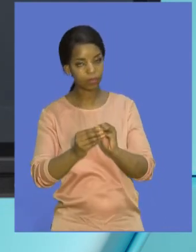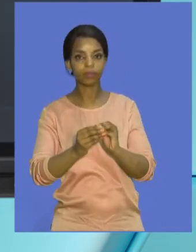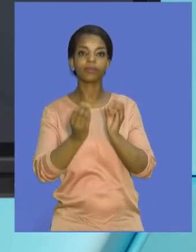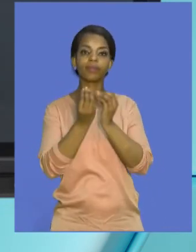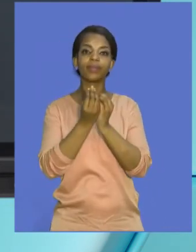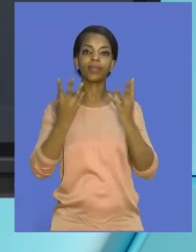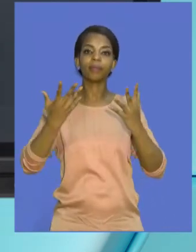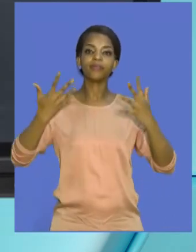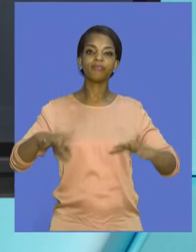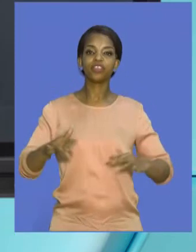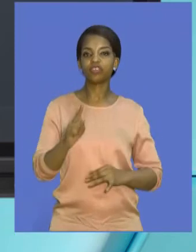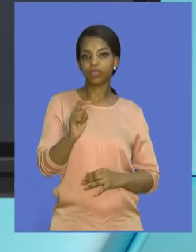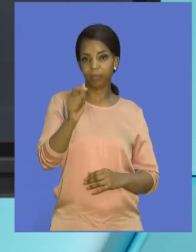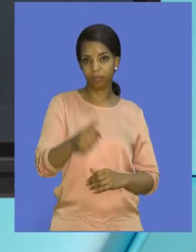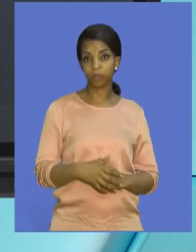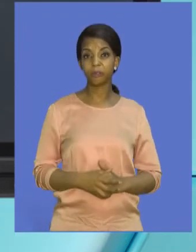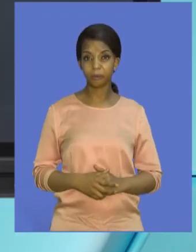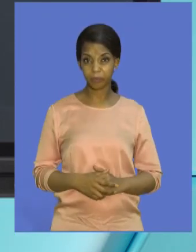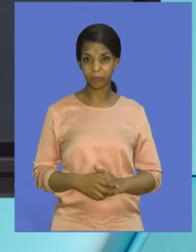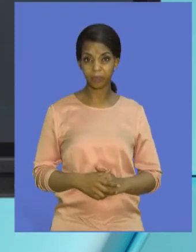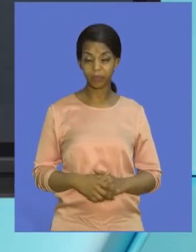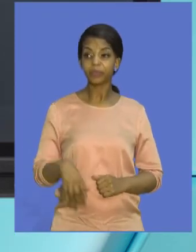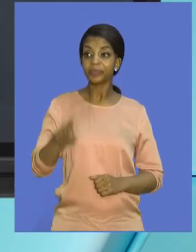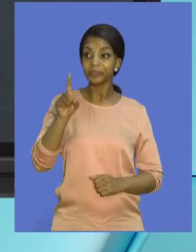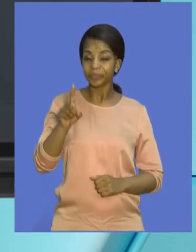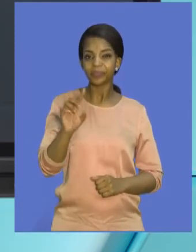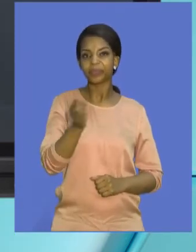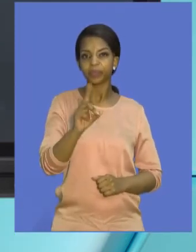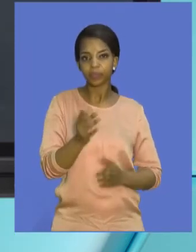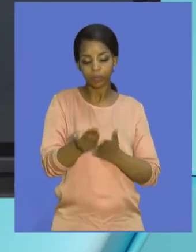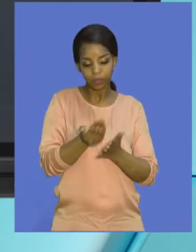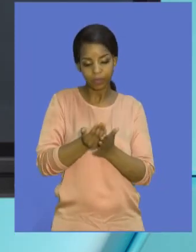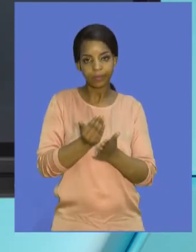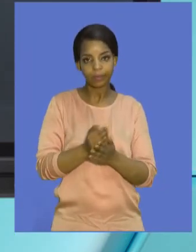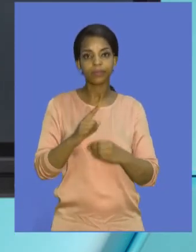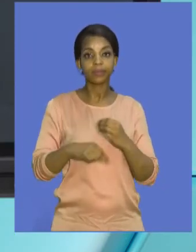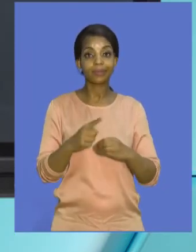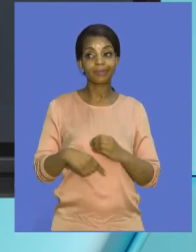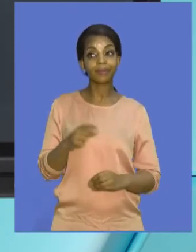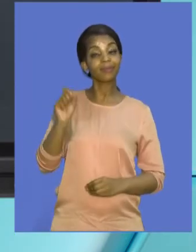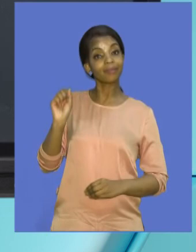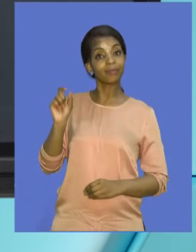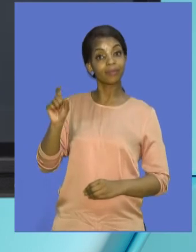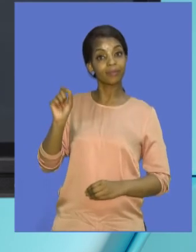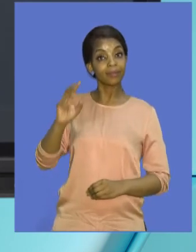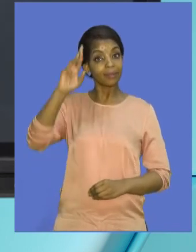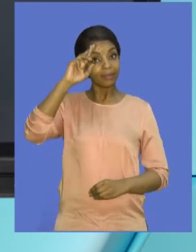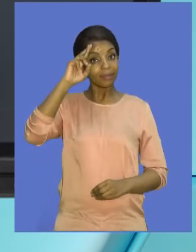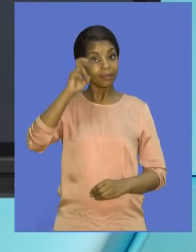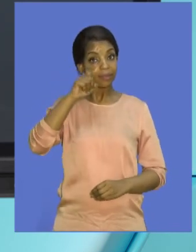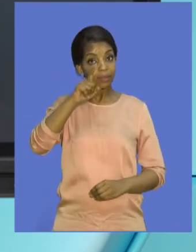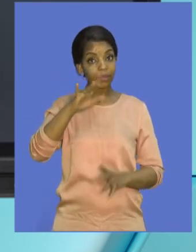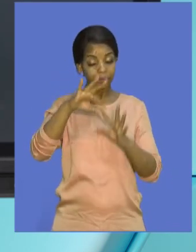manager. So that's what the concept of simple growth is all about. Remember, guys, simple growth does not